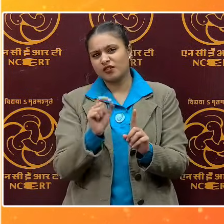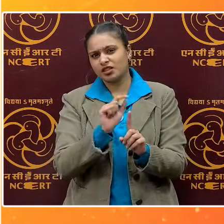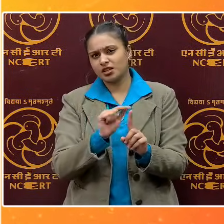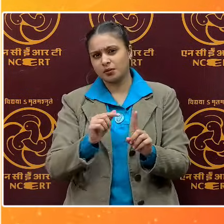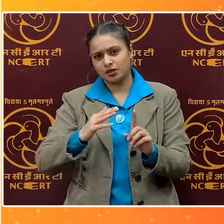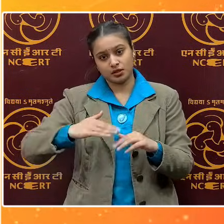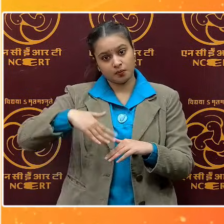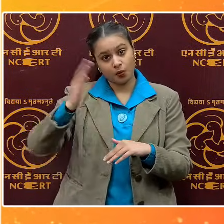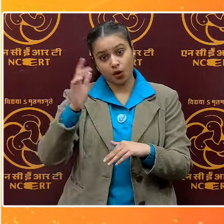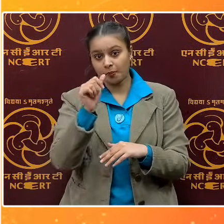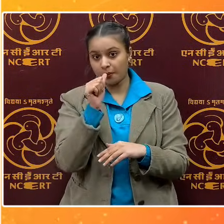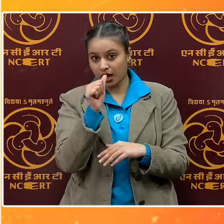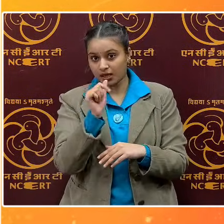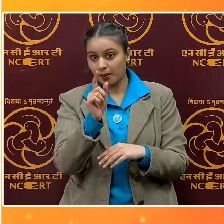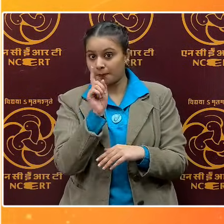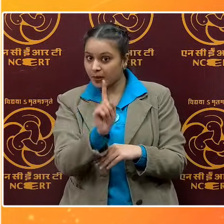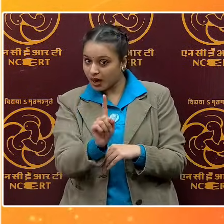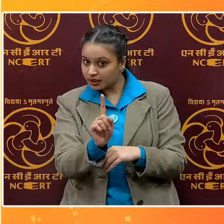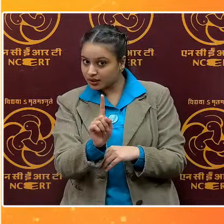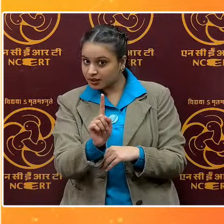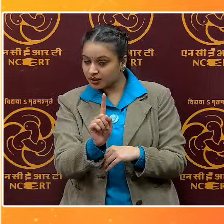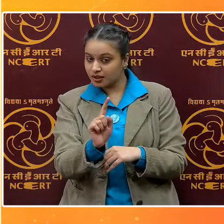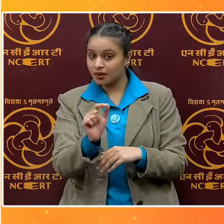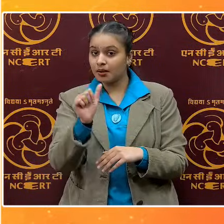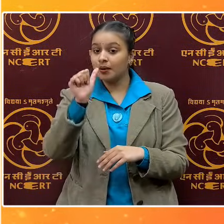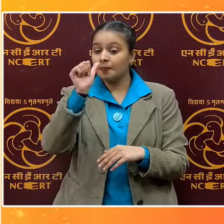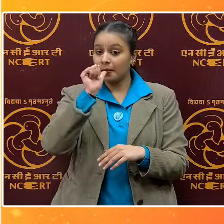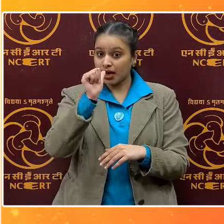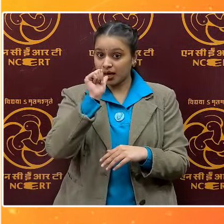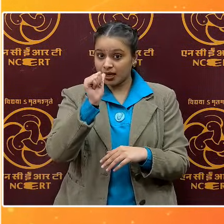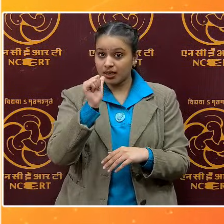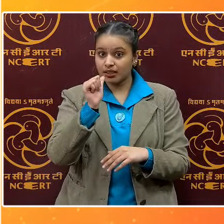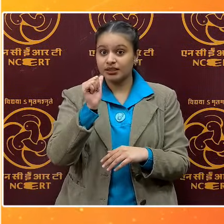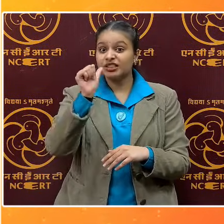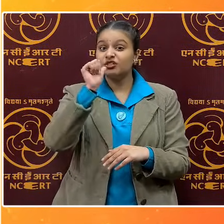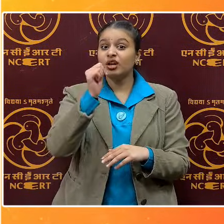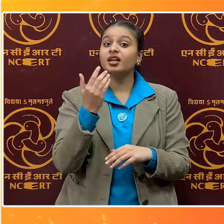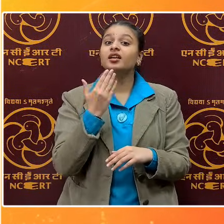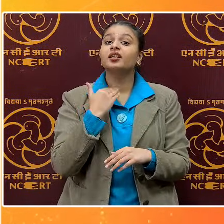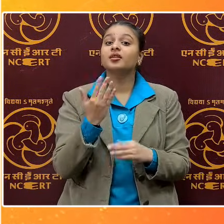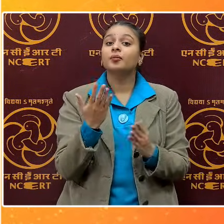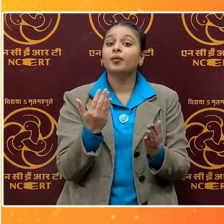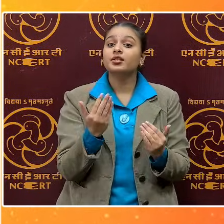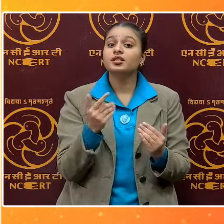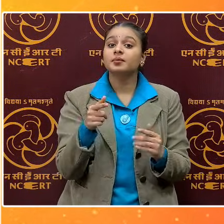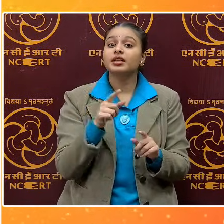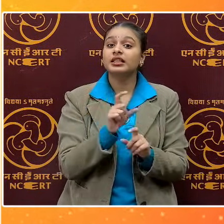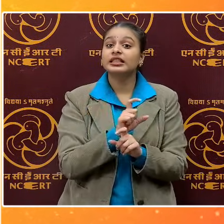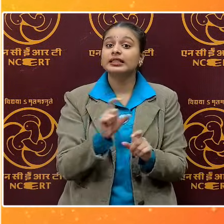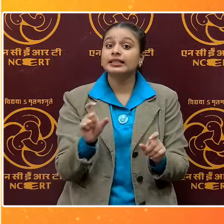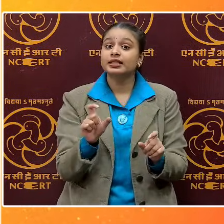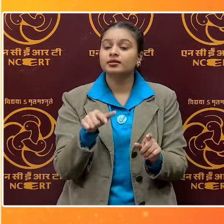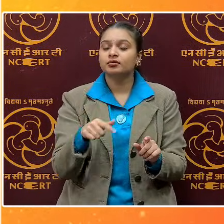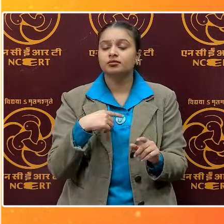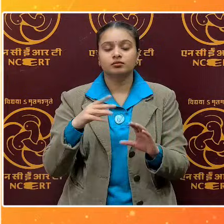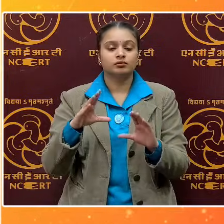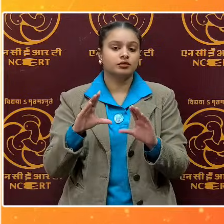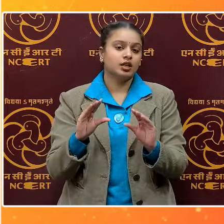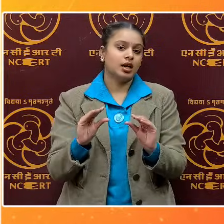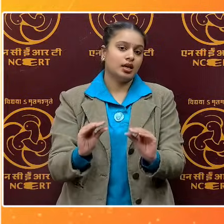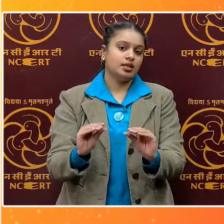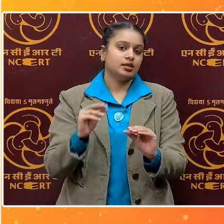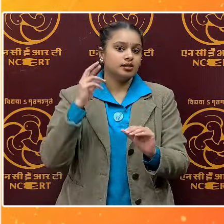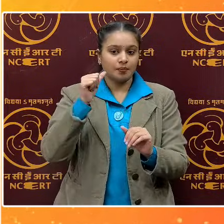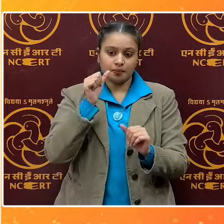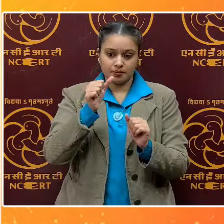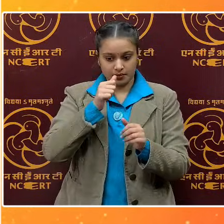is water, but drinking water is very less. Oh yes, clean drinking water is very less. Because a lot of seas and oceans, but